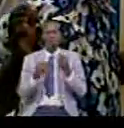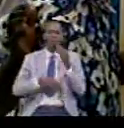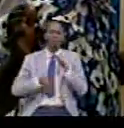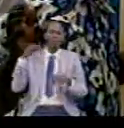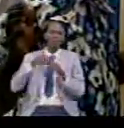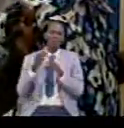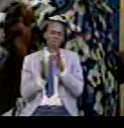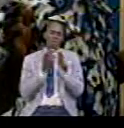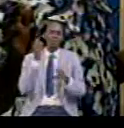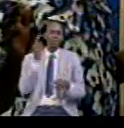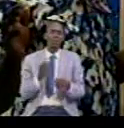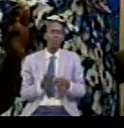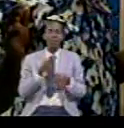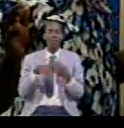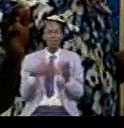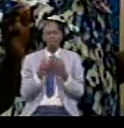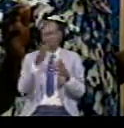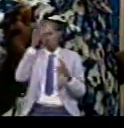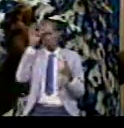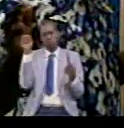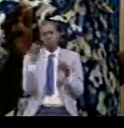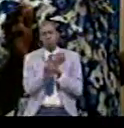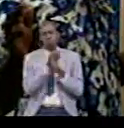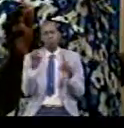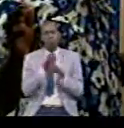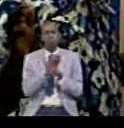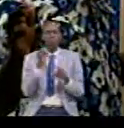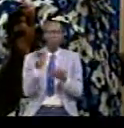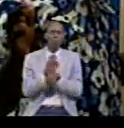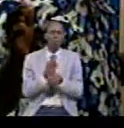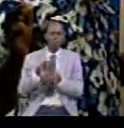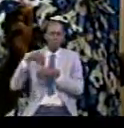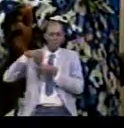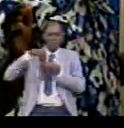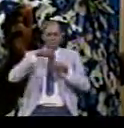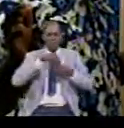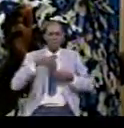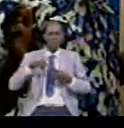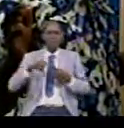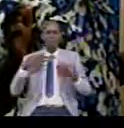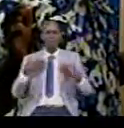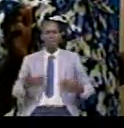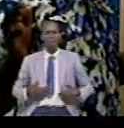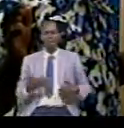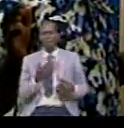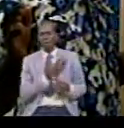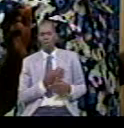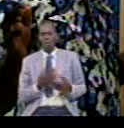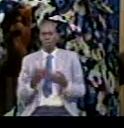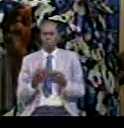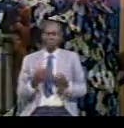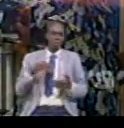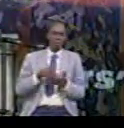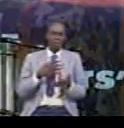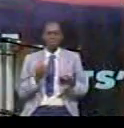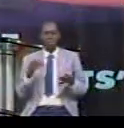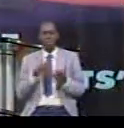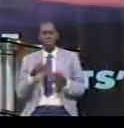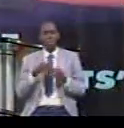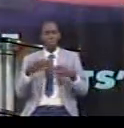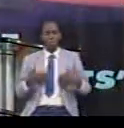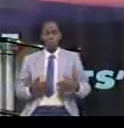name. All the satanic affliction, walking here, walking about in your body, and then they have come again, be strong